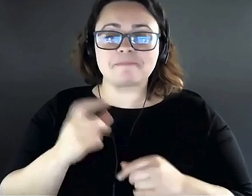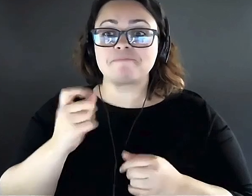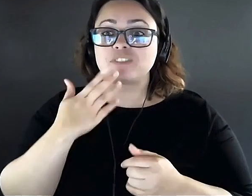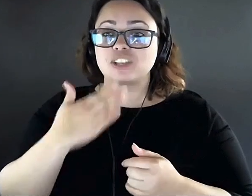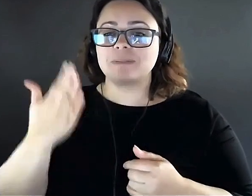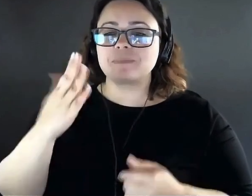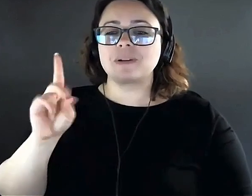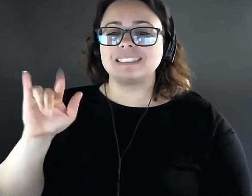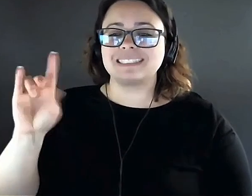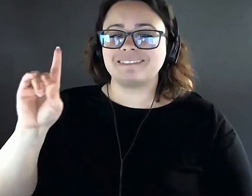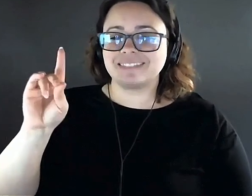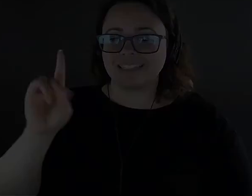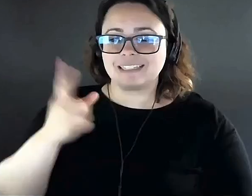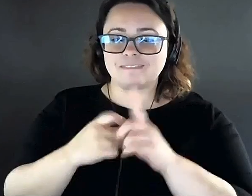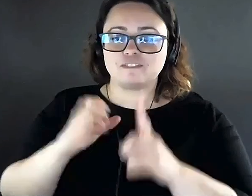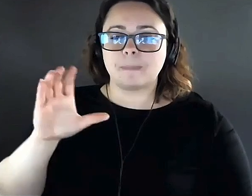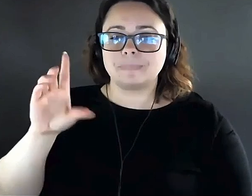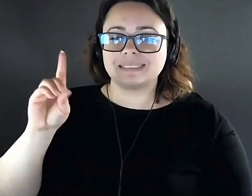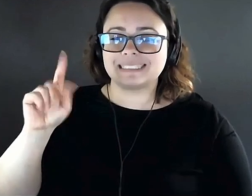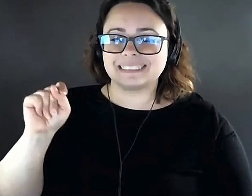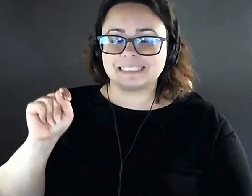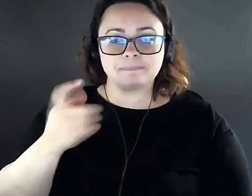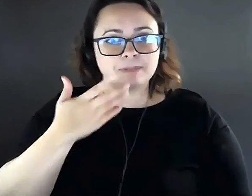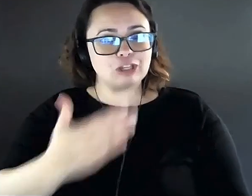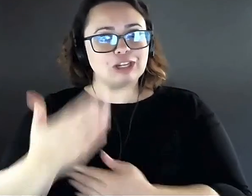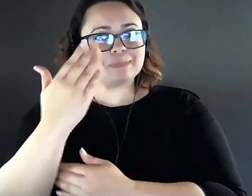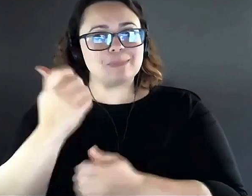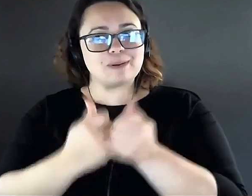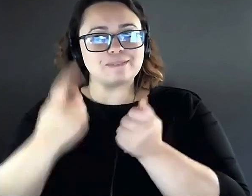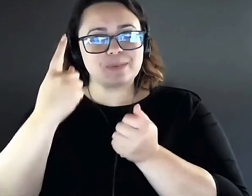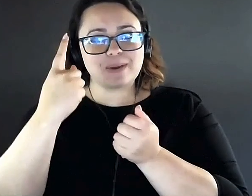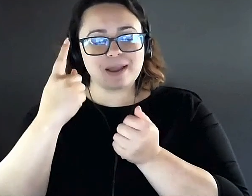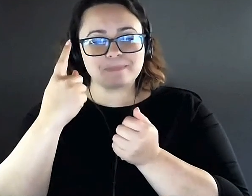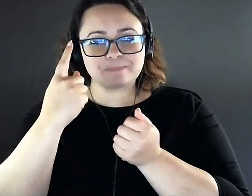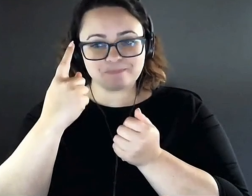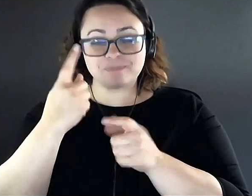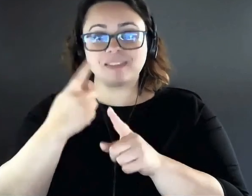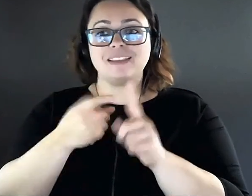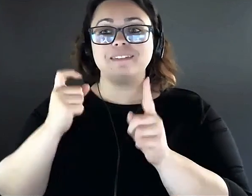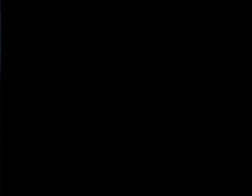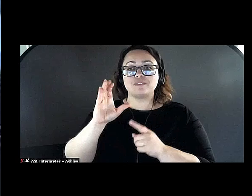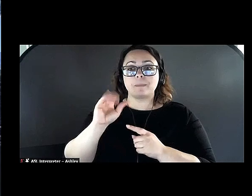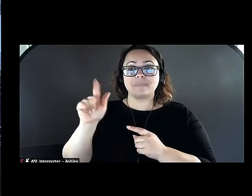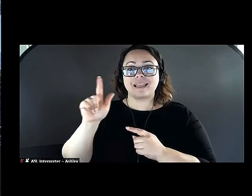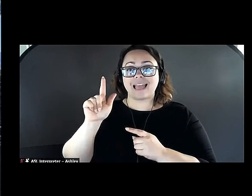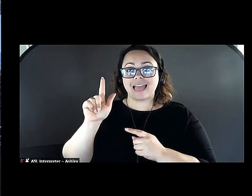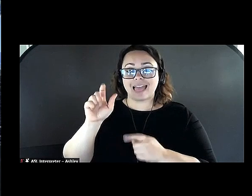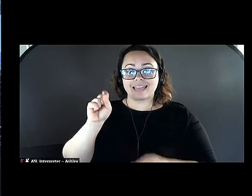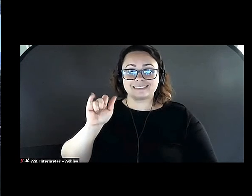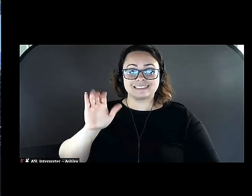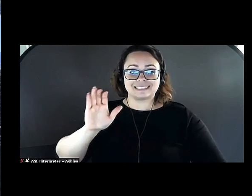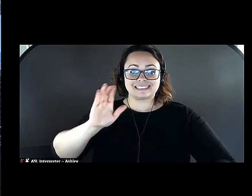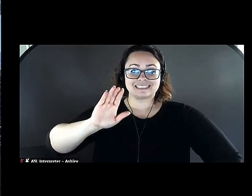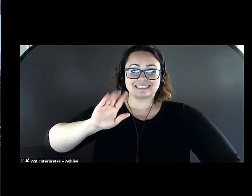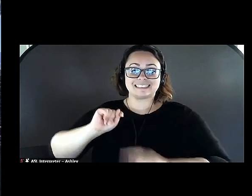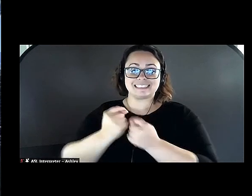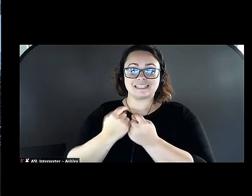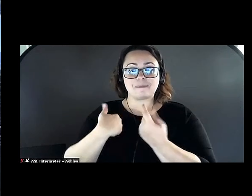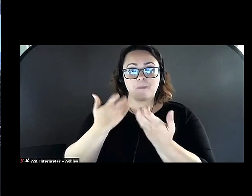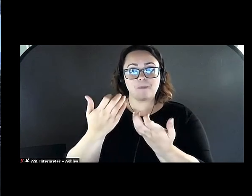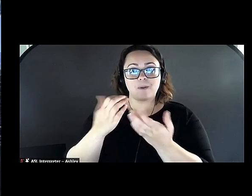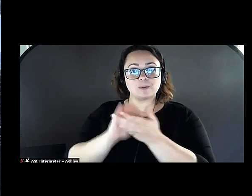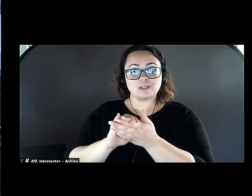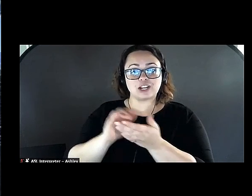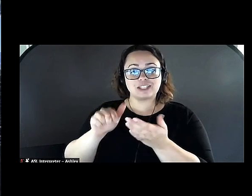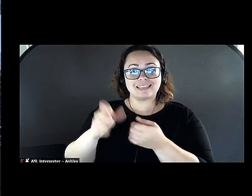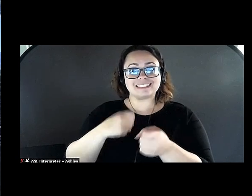David. Good morning, everyone. On behalf of the CalCIC team, I would like to congratulate this